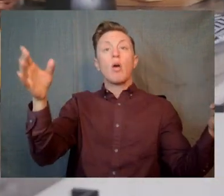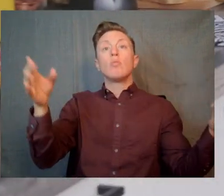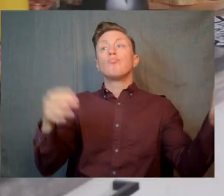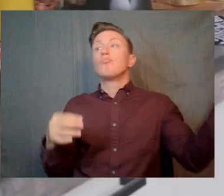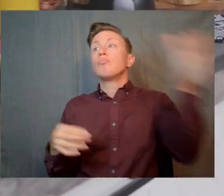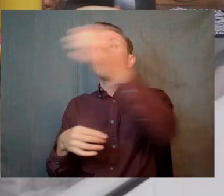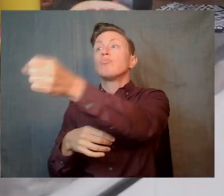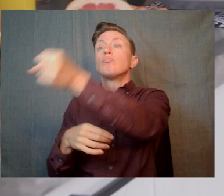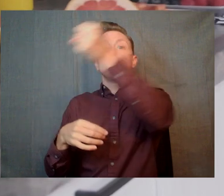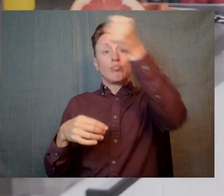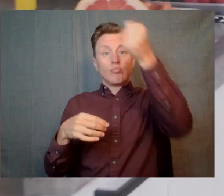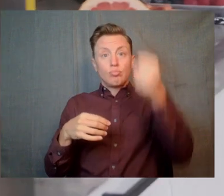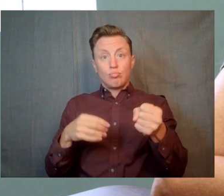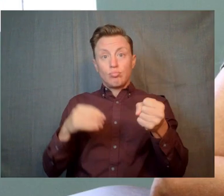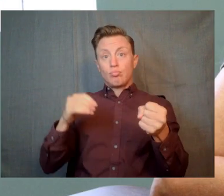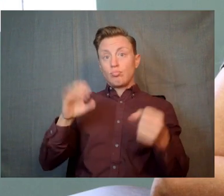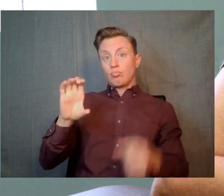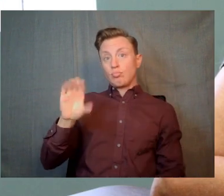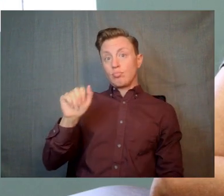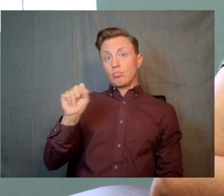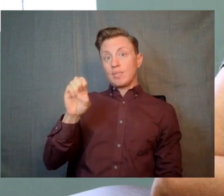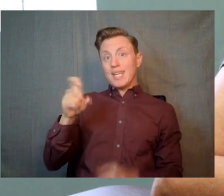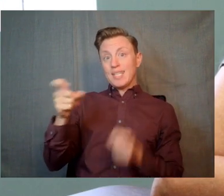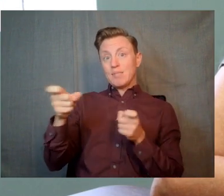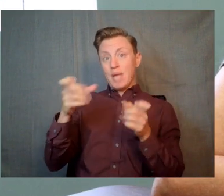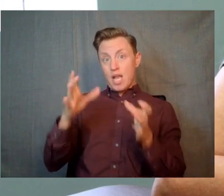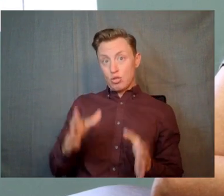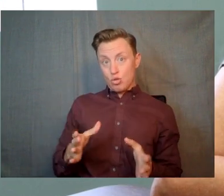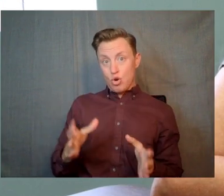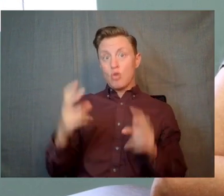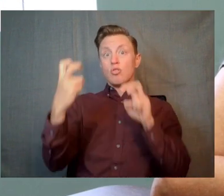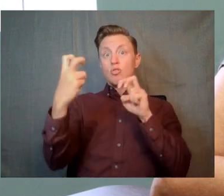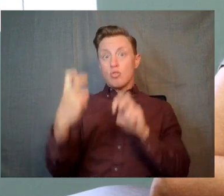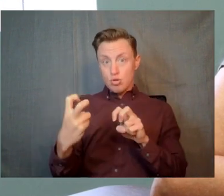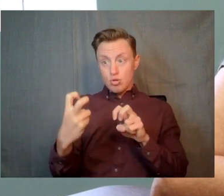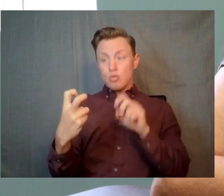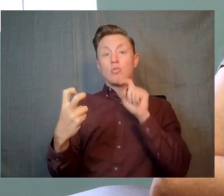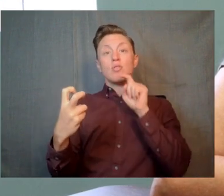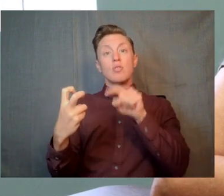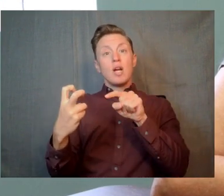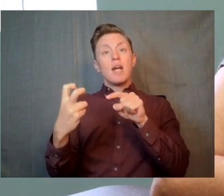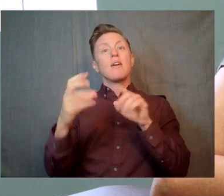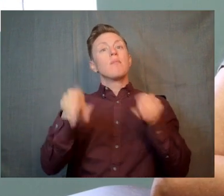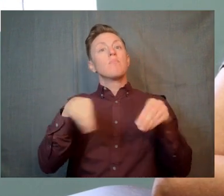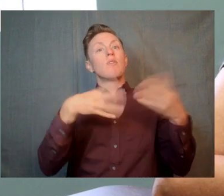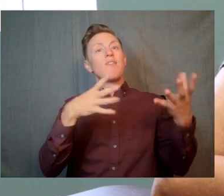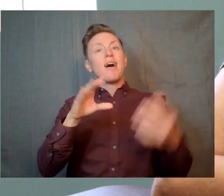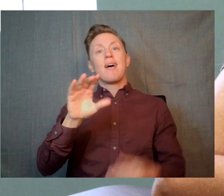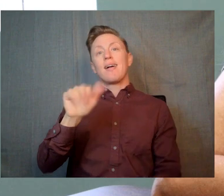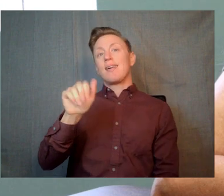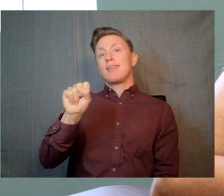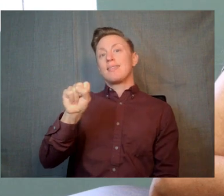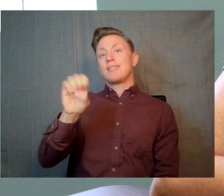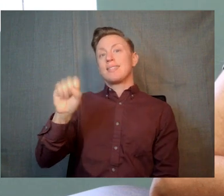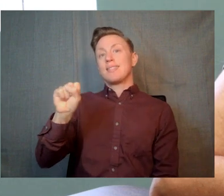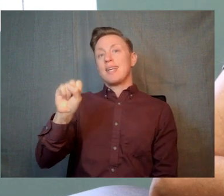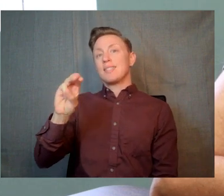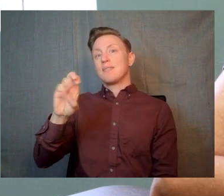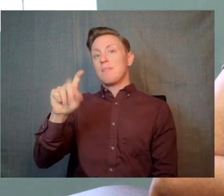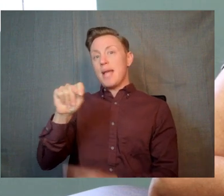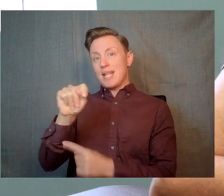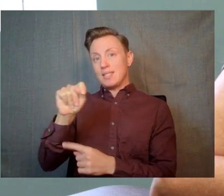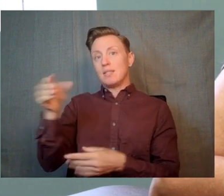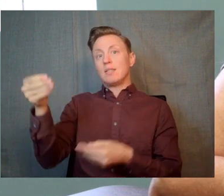a case manager. Your case manager can then give you an assessment